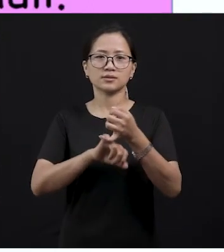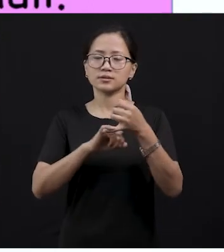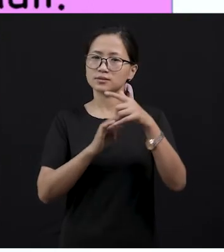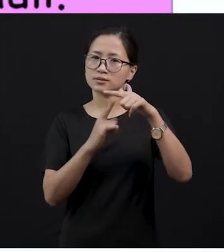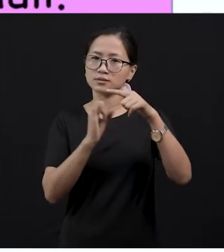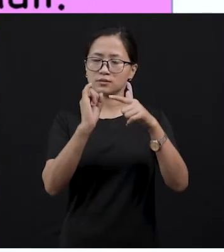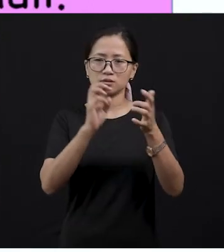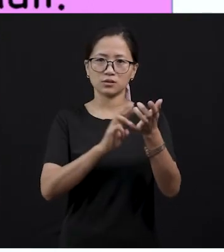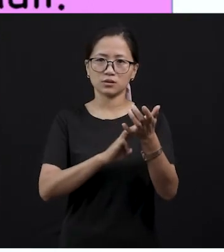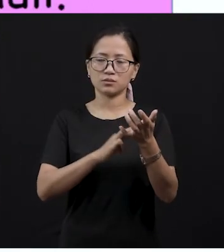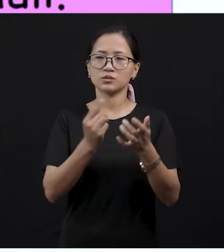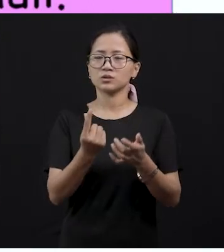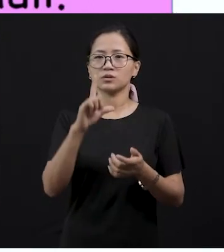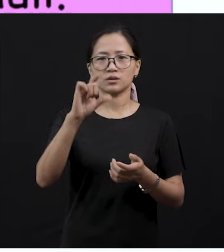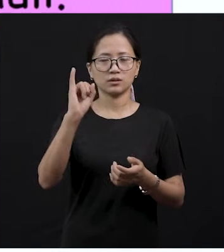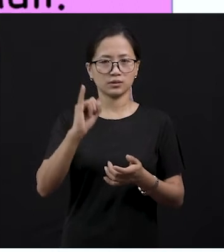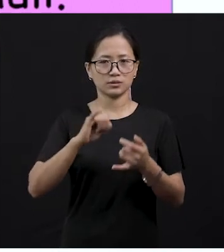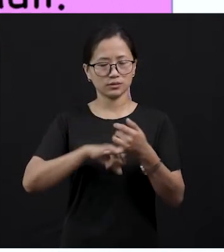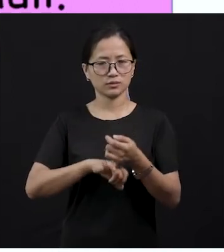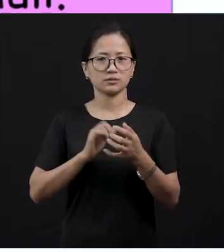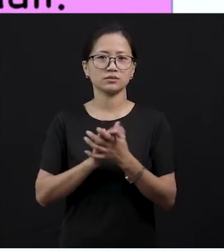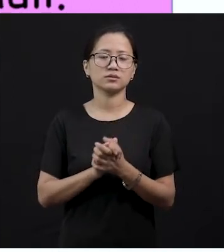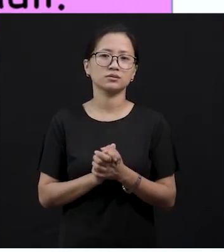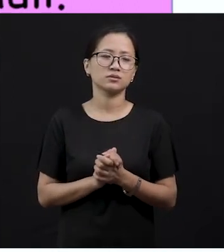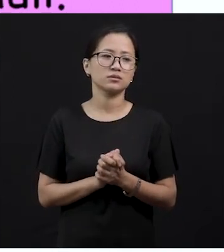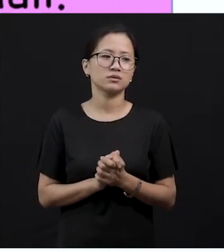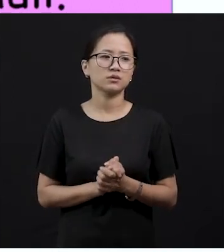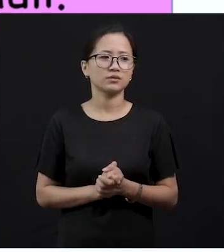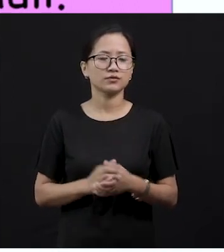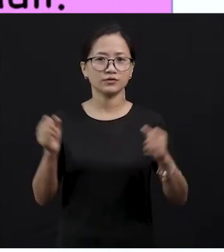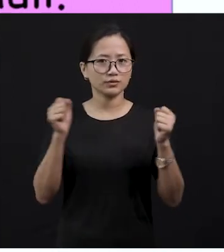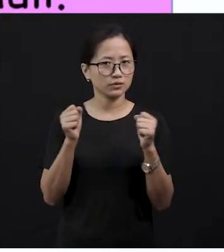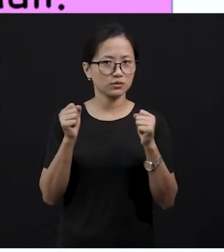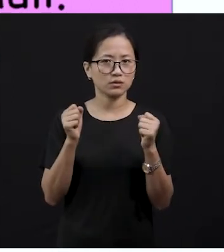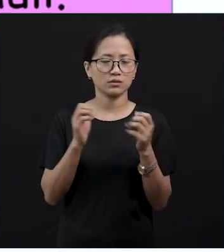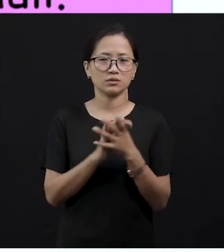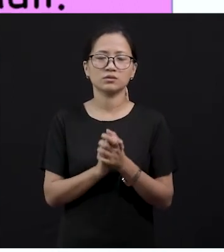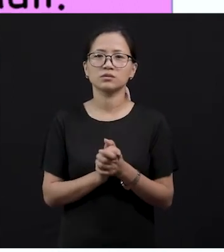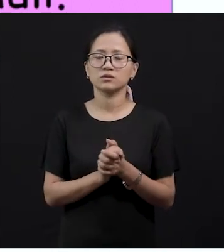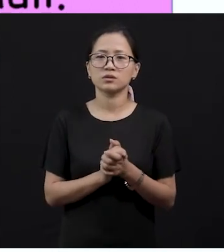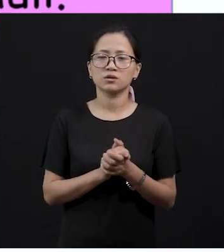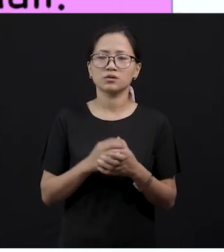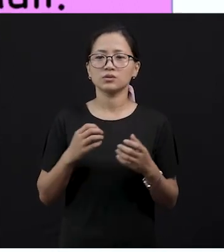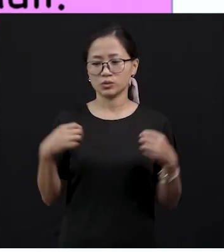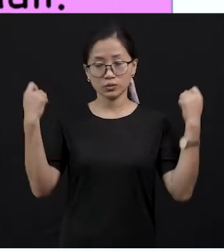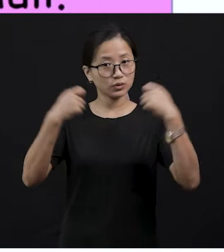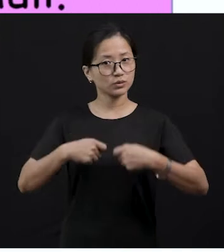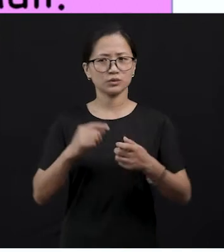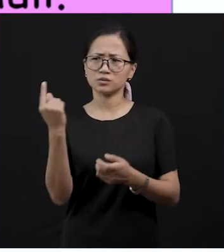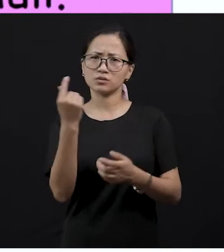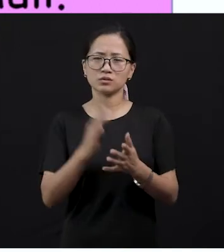The smell is also a stimulus, okay? Then the cold. If it is cold, then you go and wear